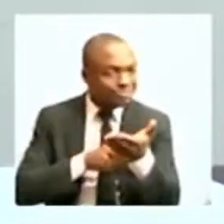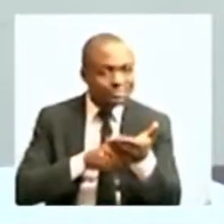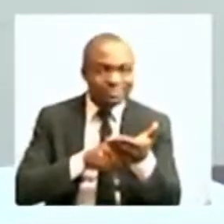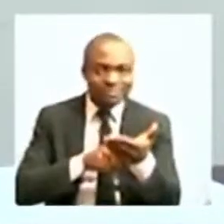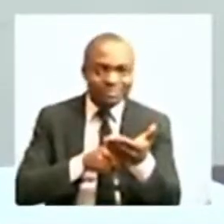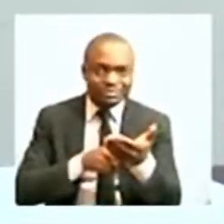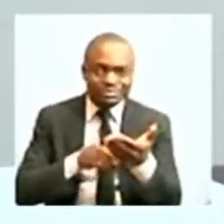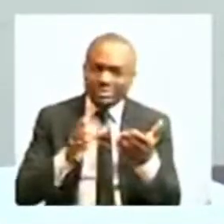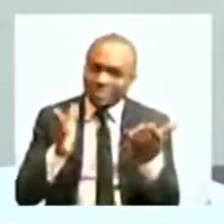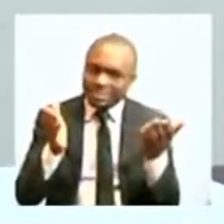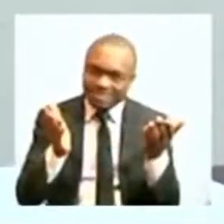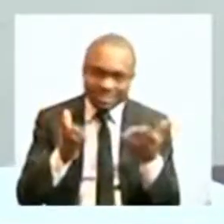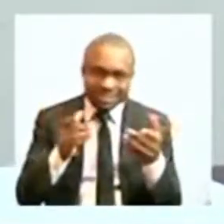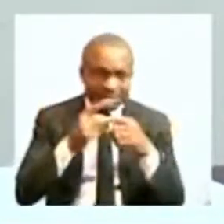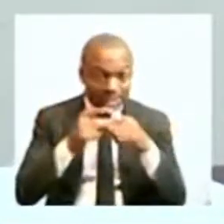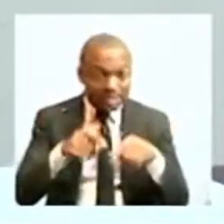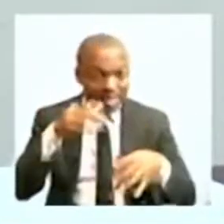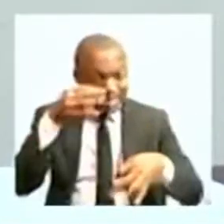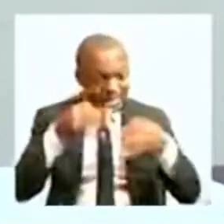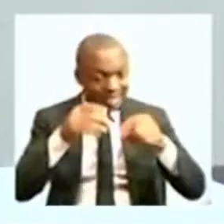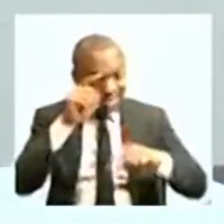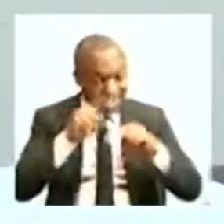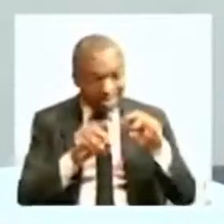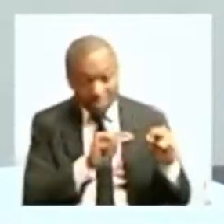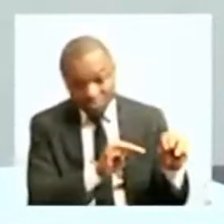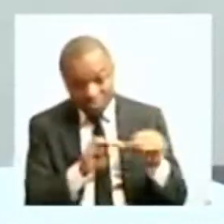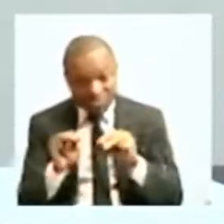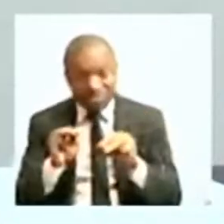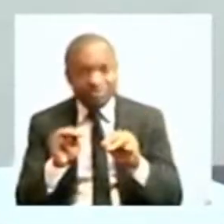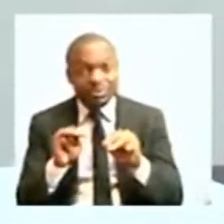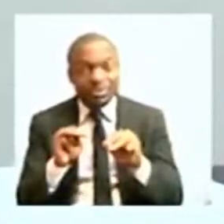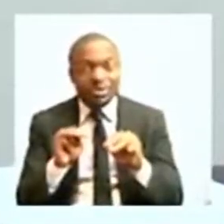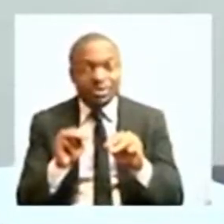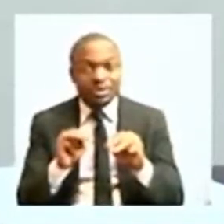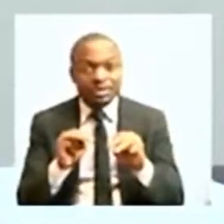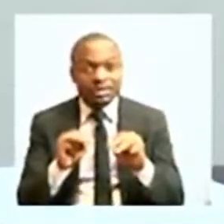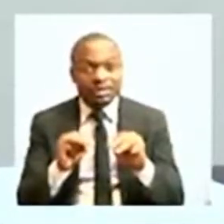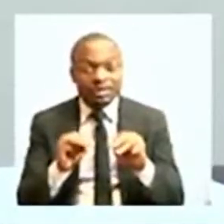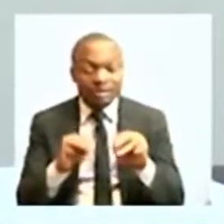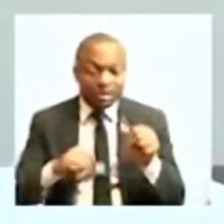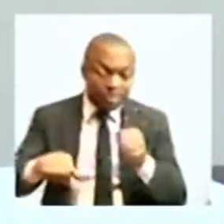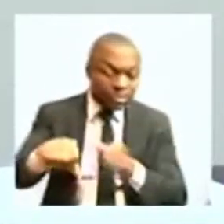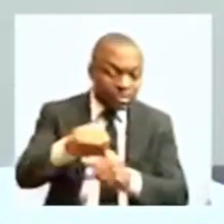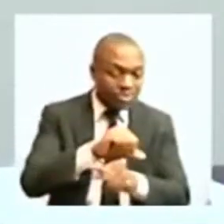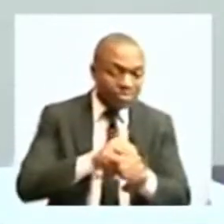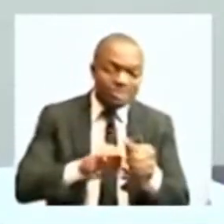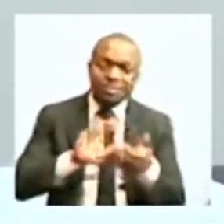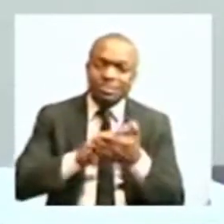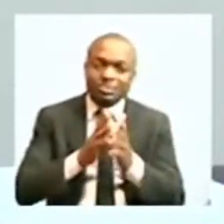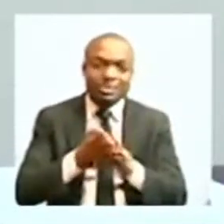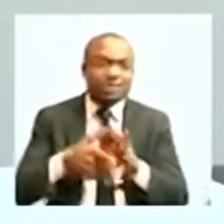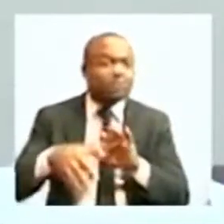happens. If you cannot move them around, they have become compromised.